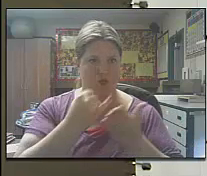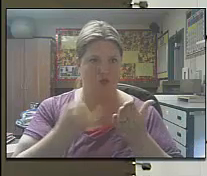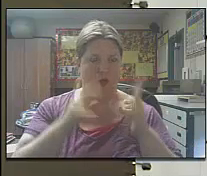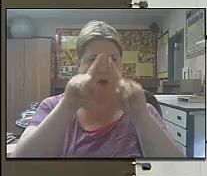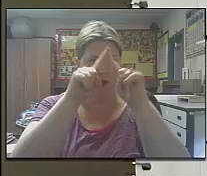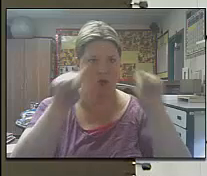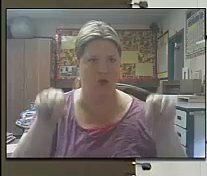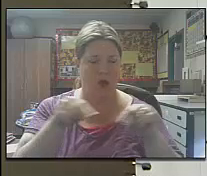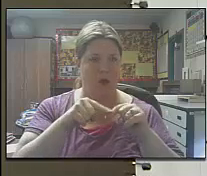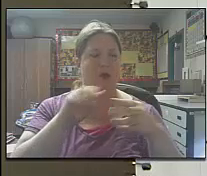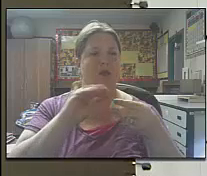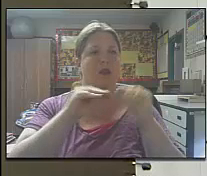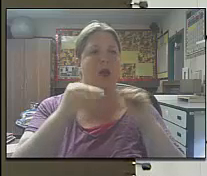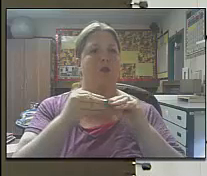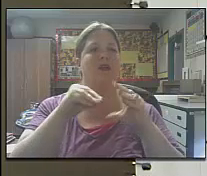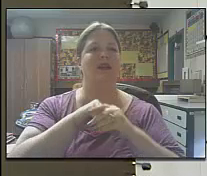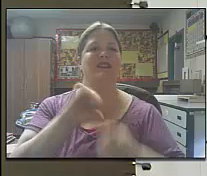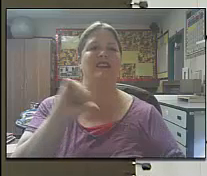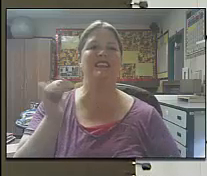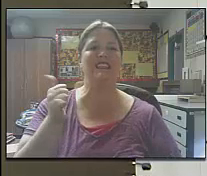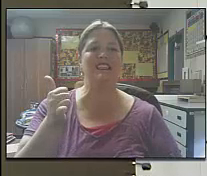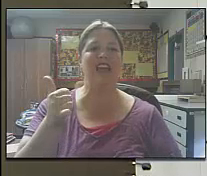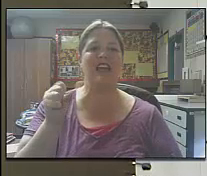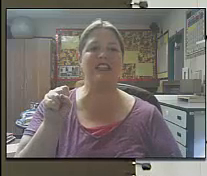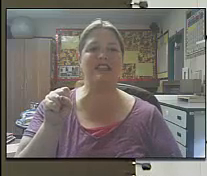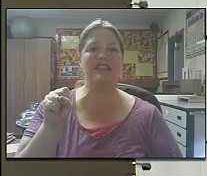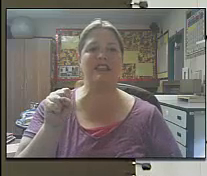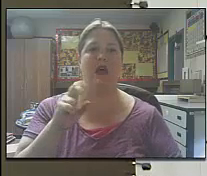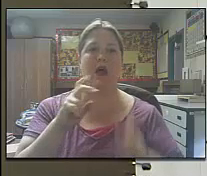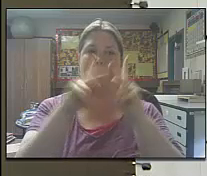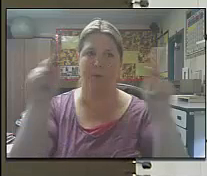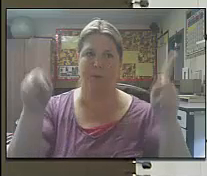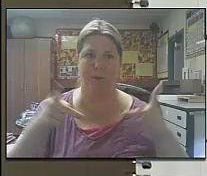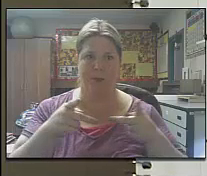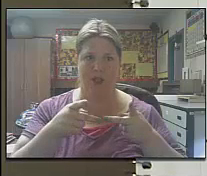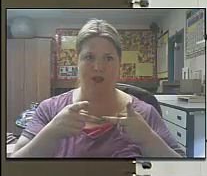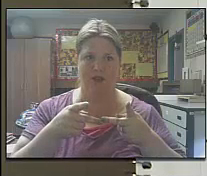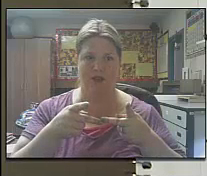around the number in the tens place.